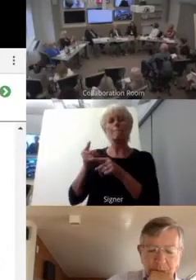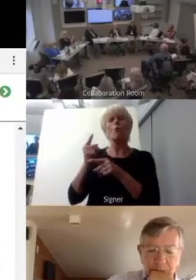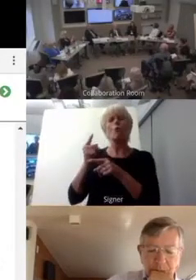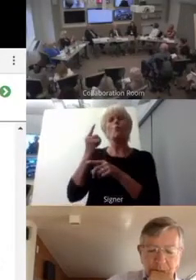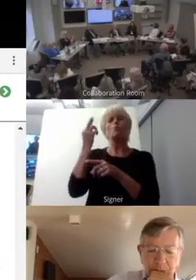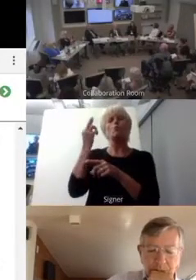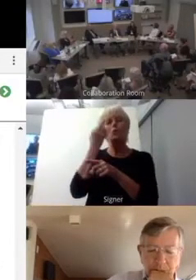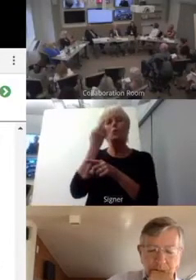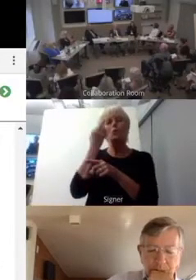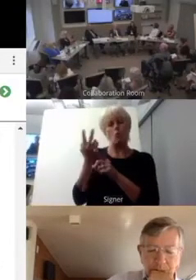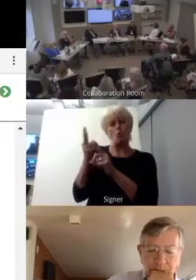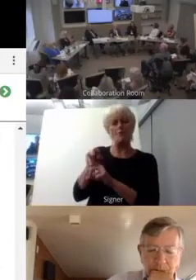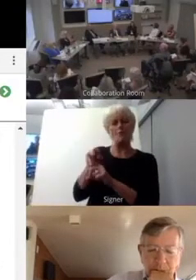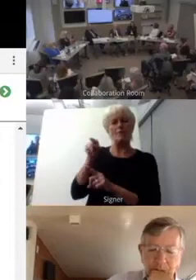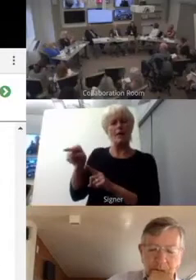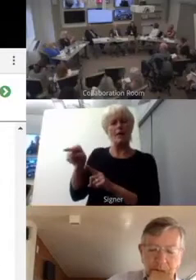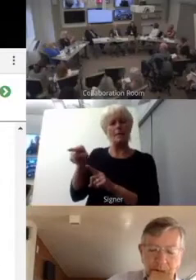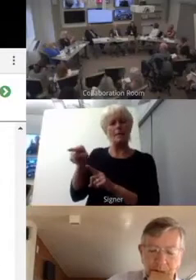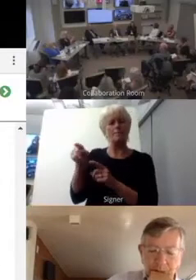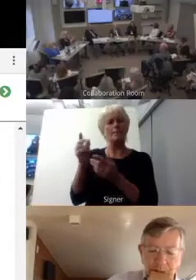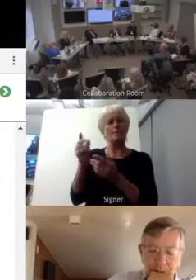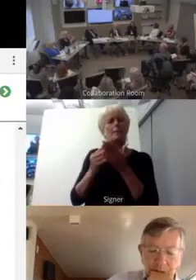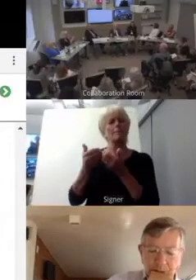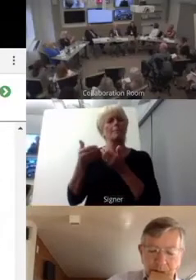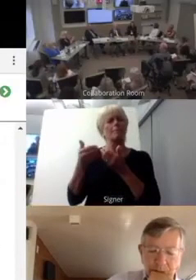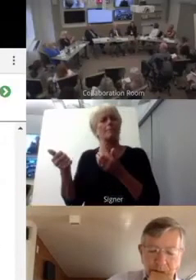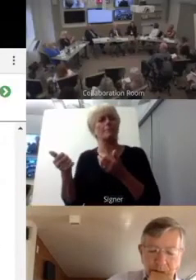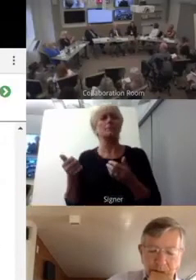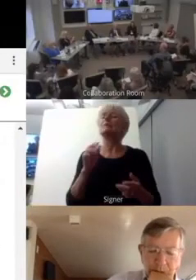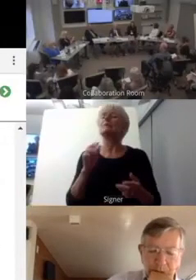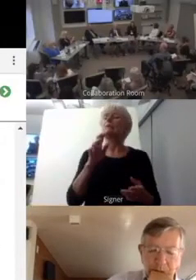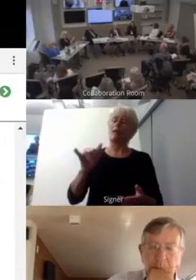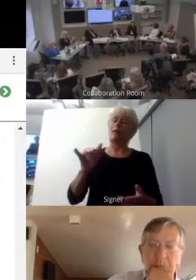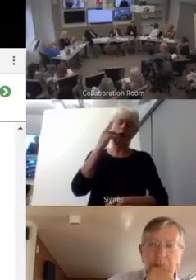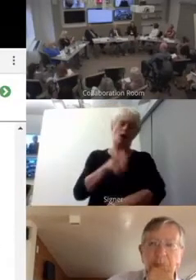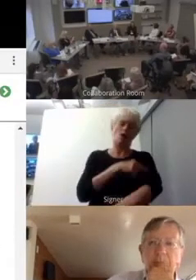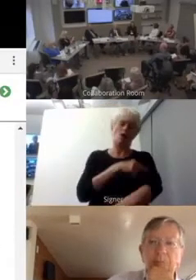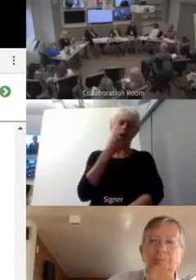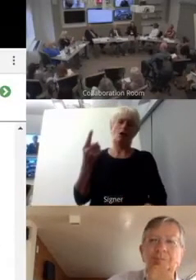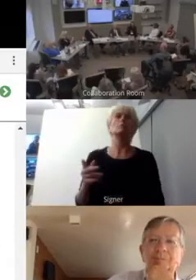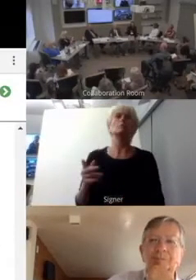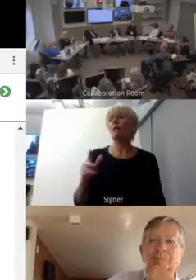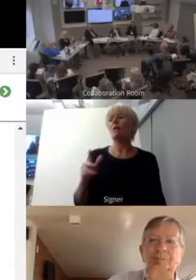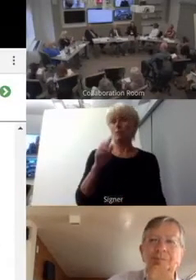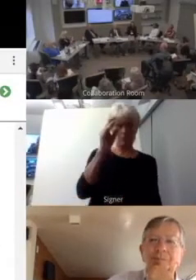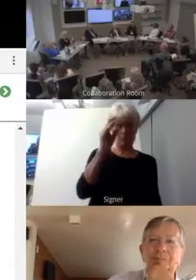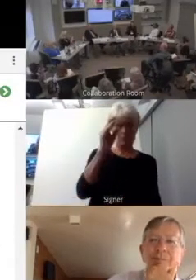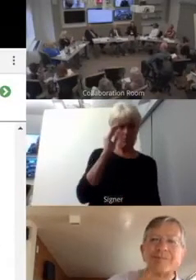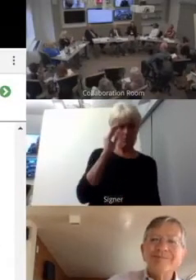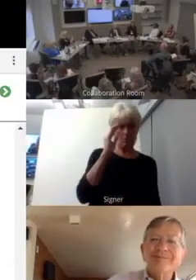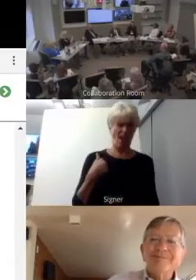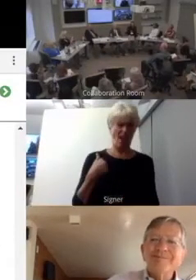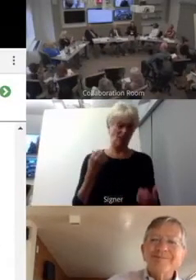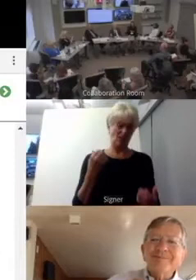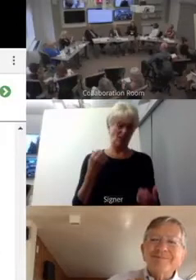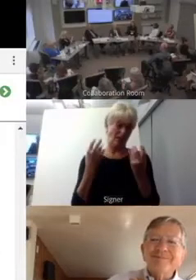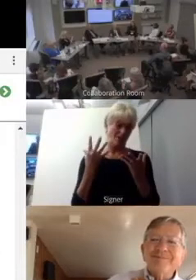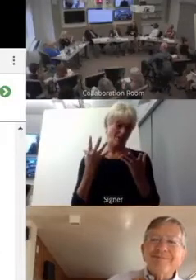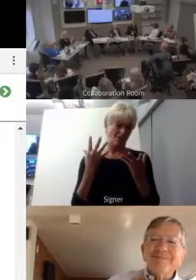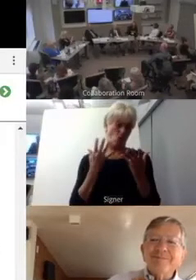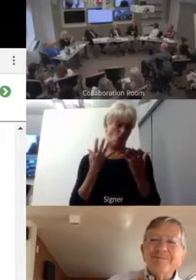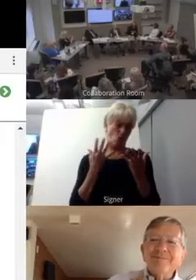Now, what I would recommend, I have several recommendations actually, which I thought about. One is to ensure that the body